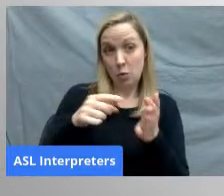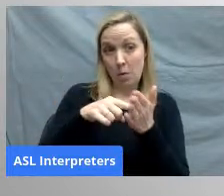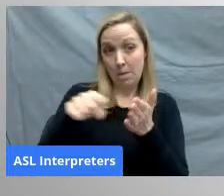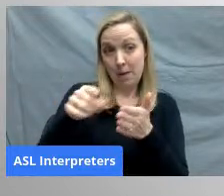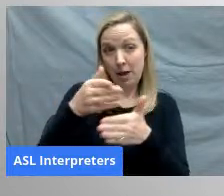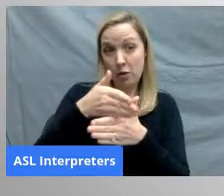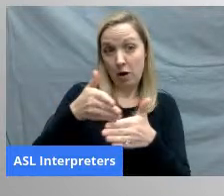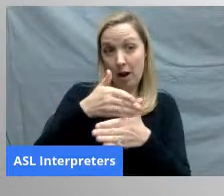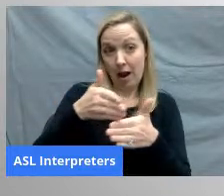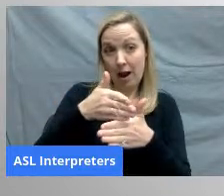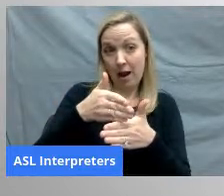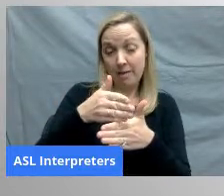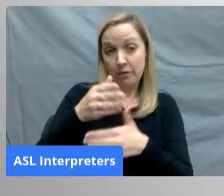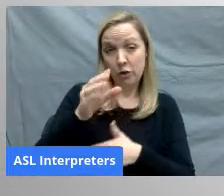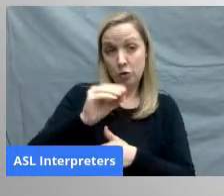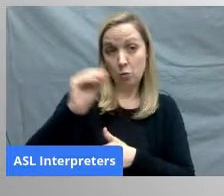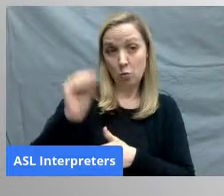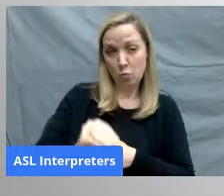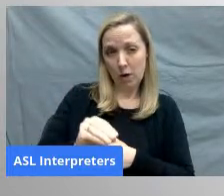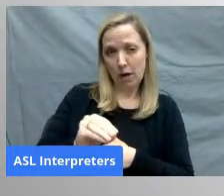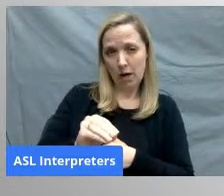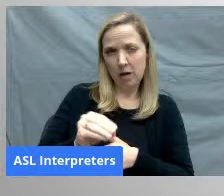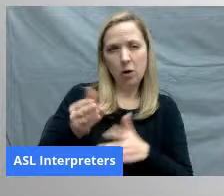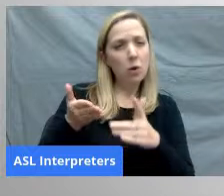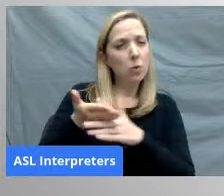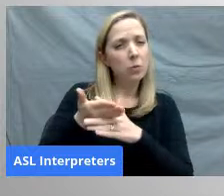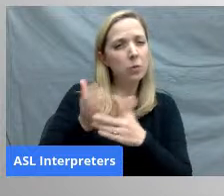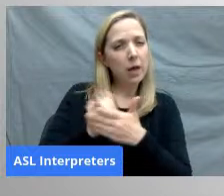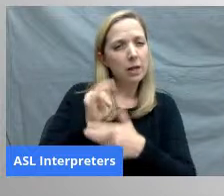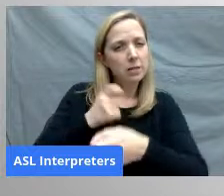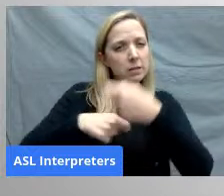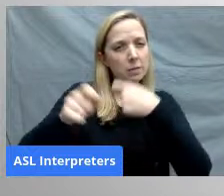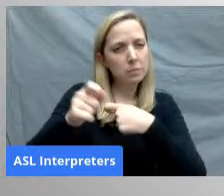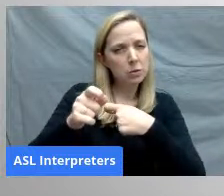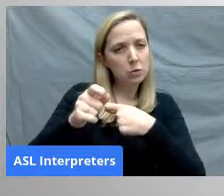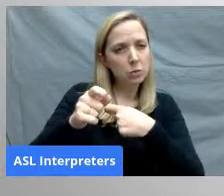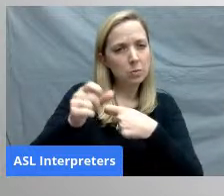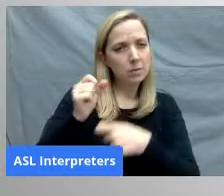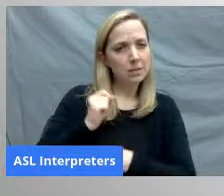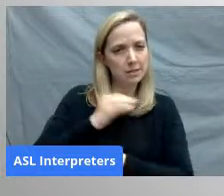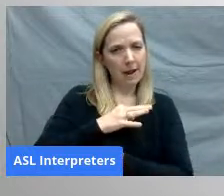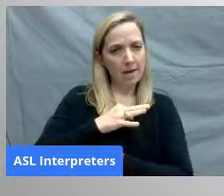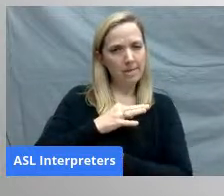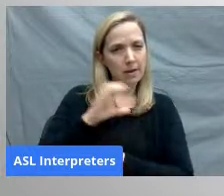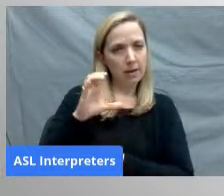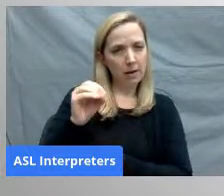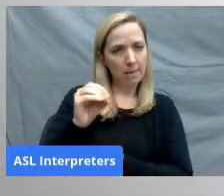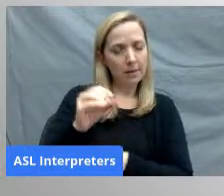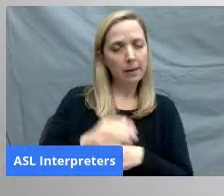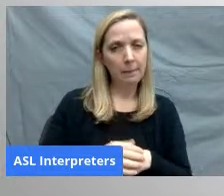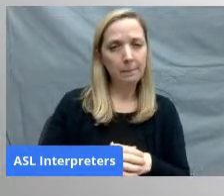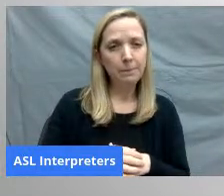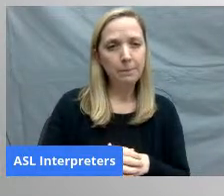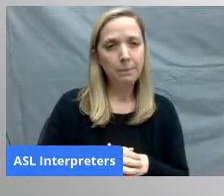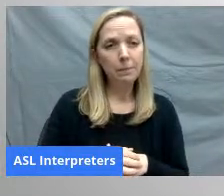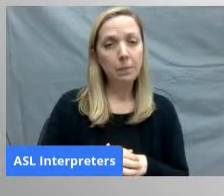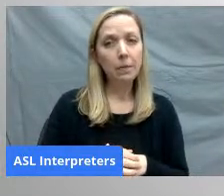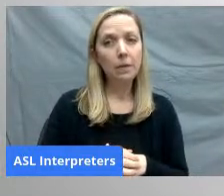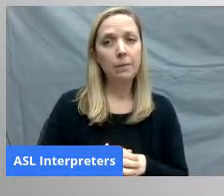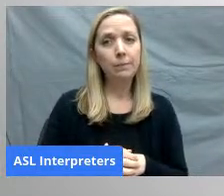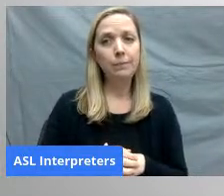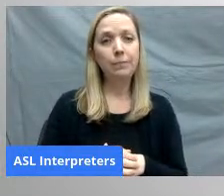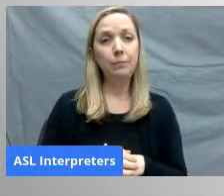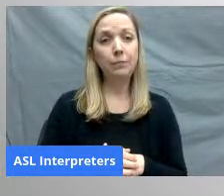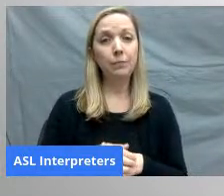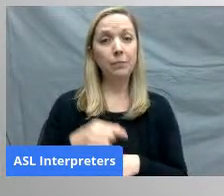that substitute staffing company that we went through. Okay. Here, we're